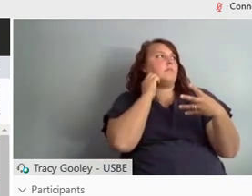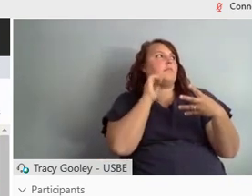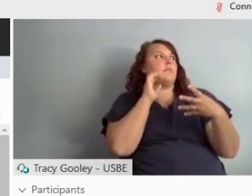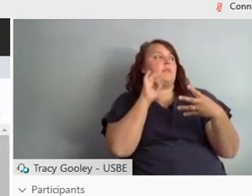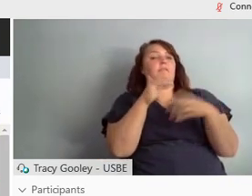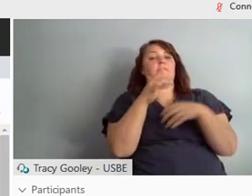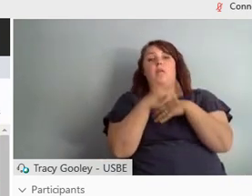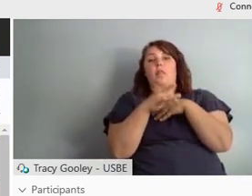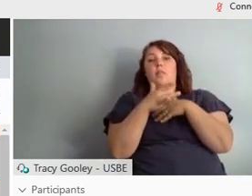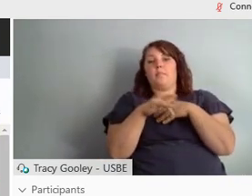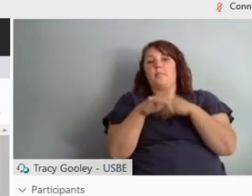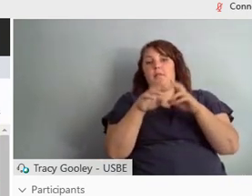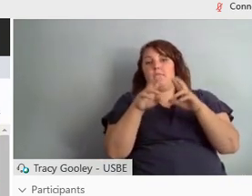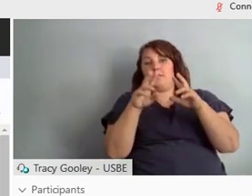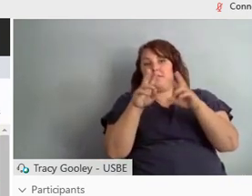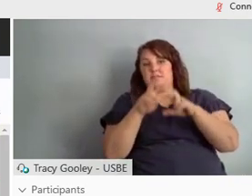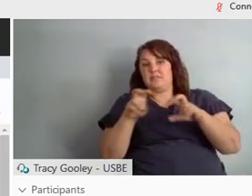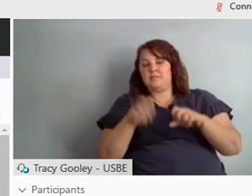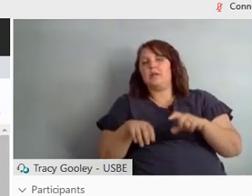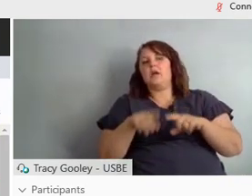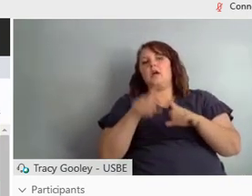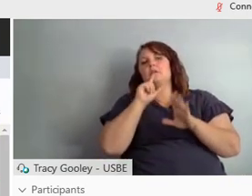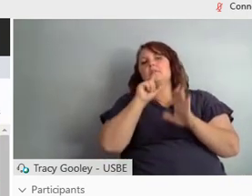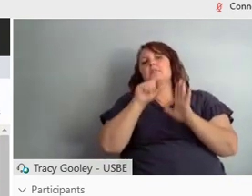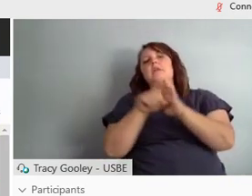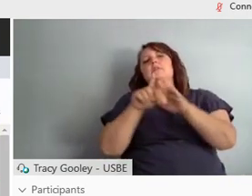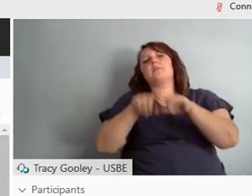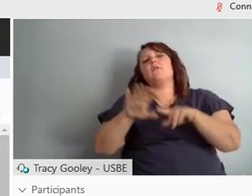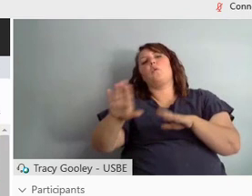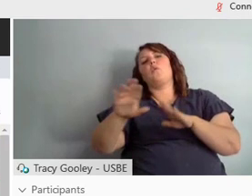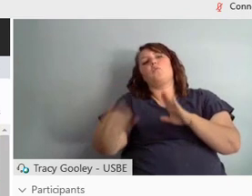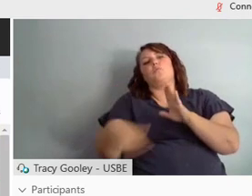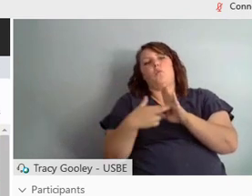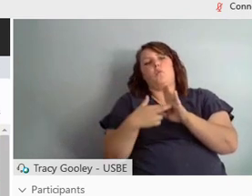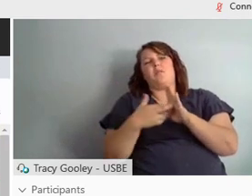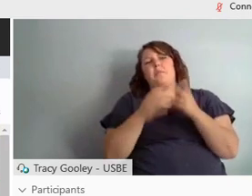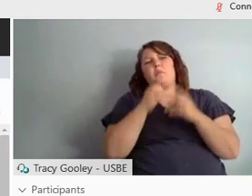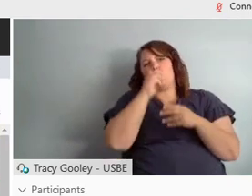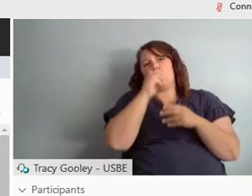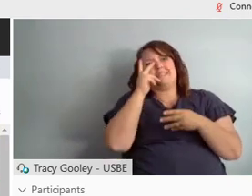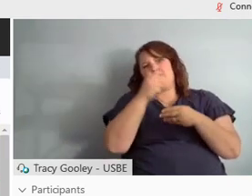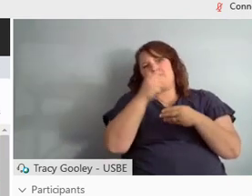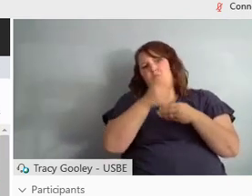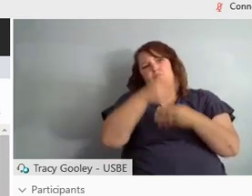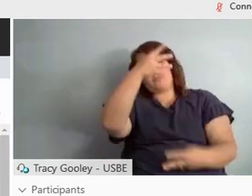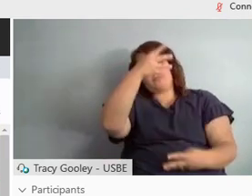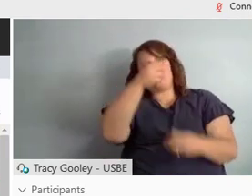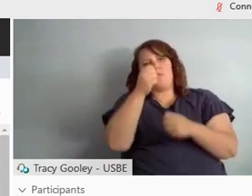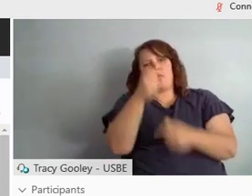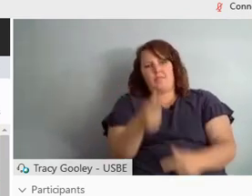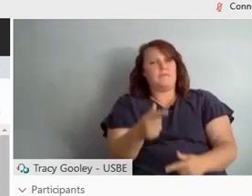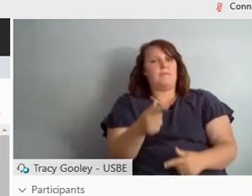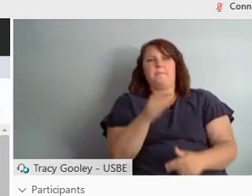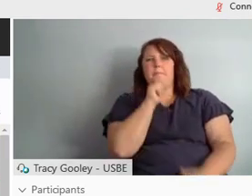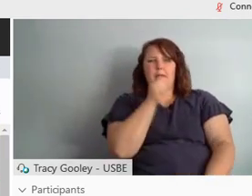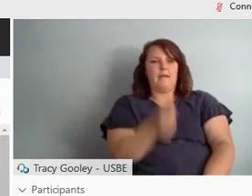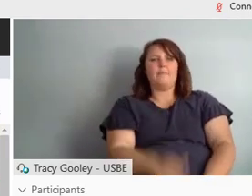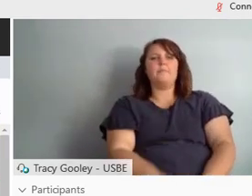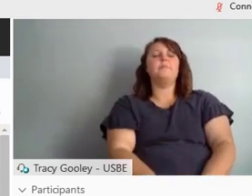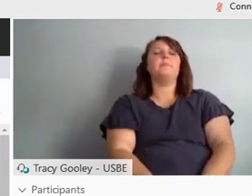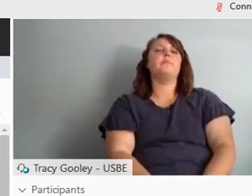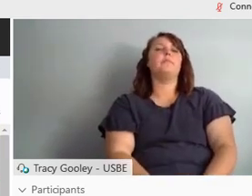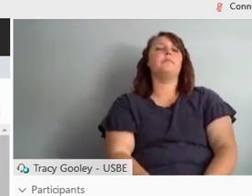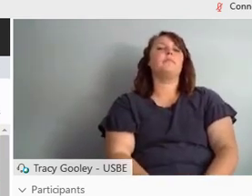available assessments are assigned depending on your user role, so you probably won't see all of the choices that I have